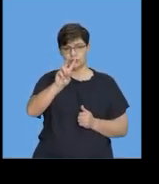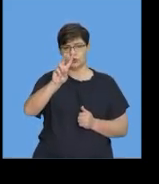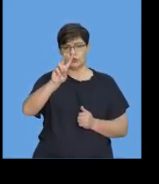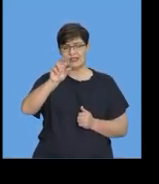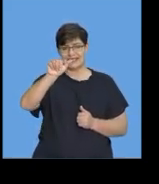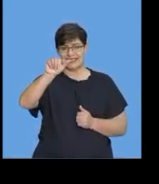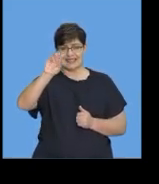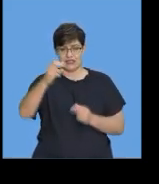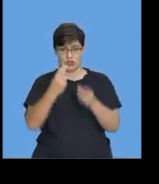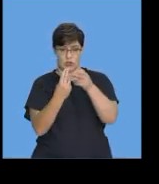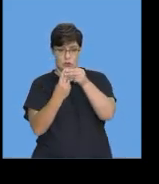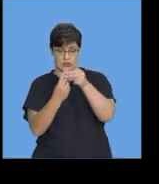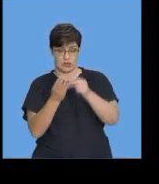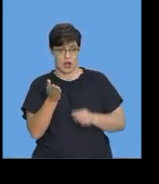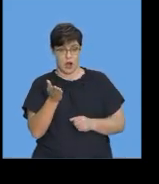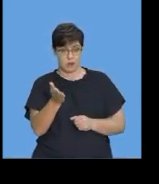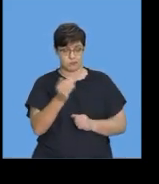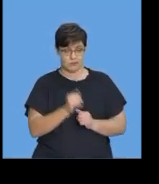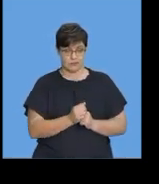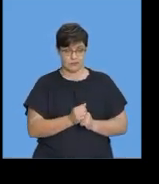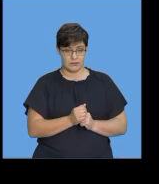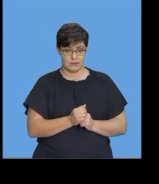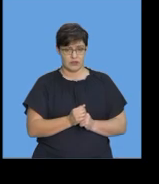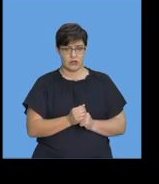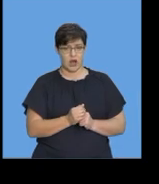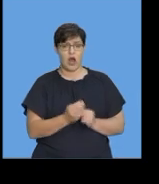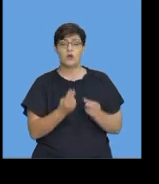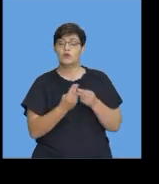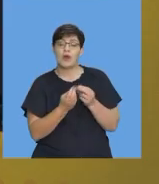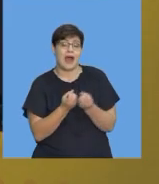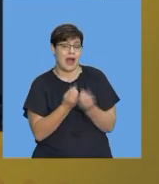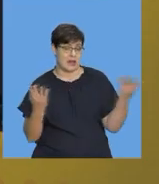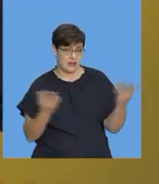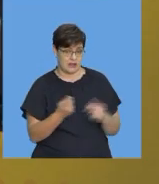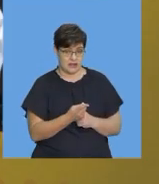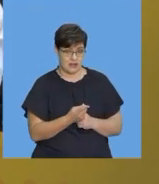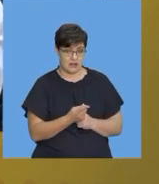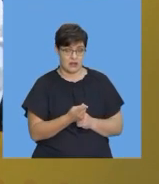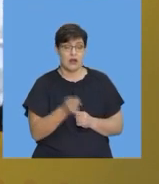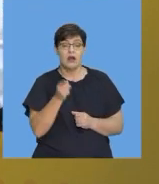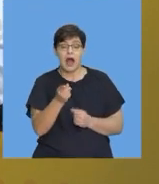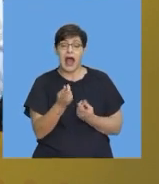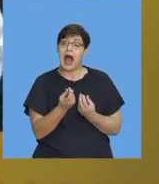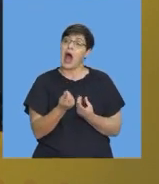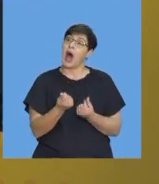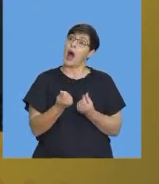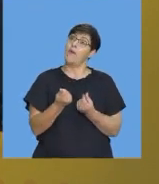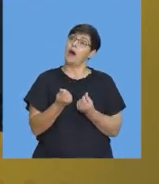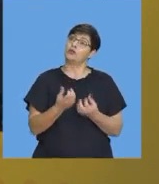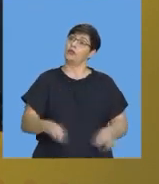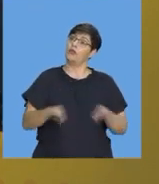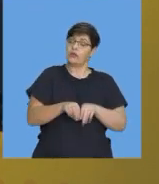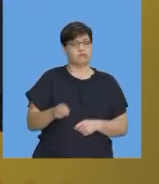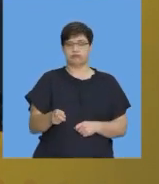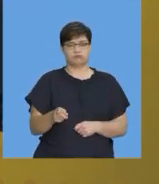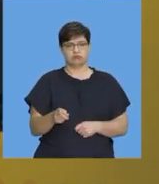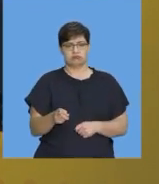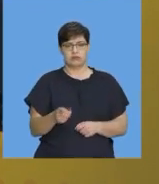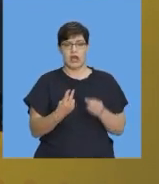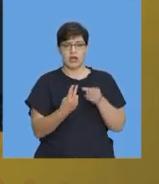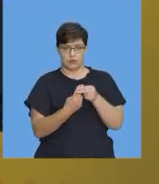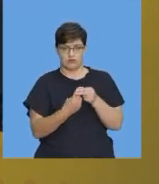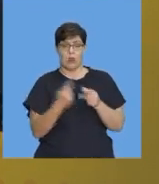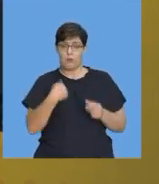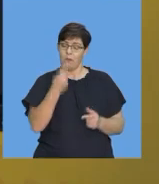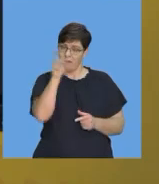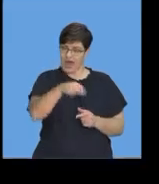1,260 units. Okay, so they're giving you the number of units. They're not giving you the value of the units, and that's what we need to